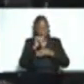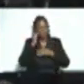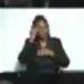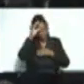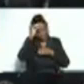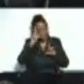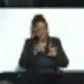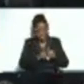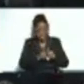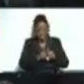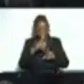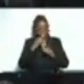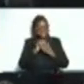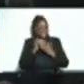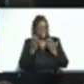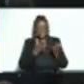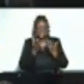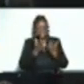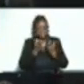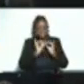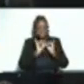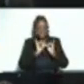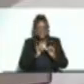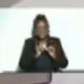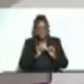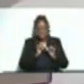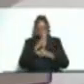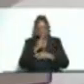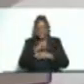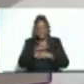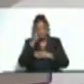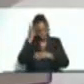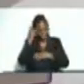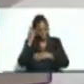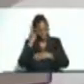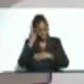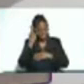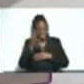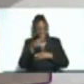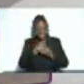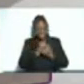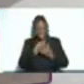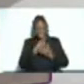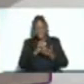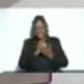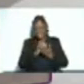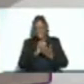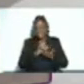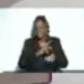says his acts of selfless service was instilled by their parents. Although Perry had no claim to sainthood,